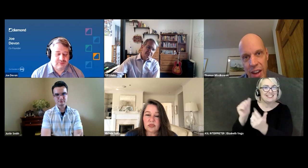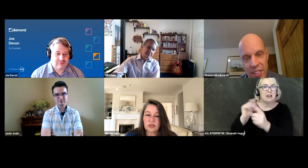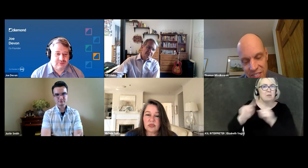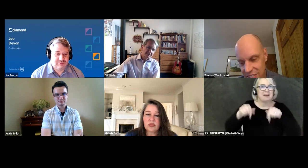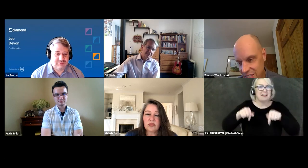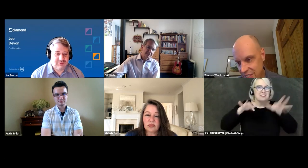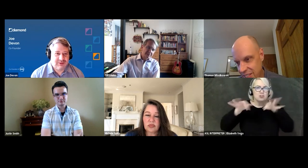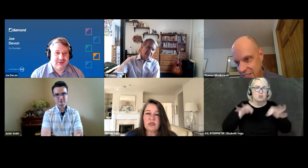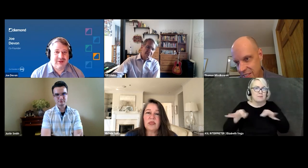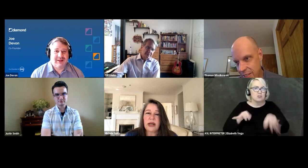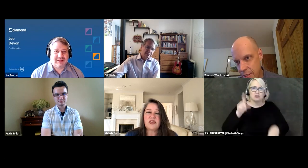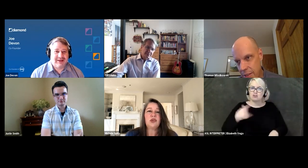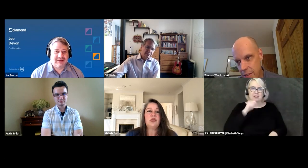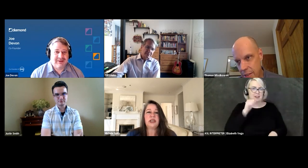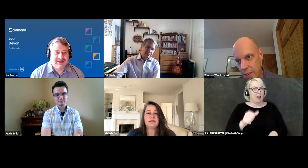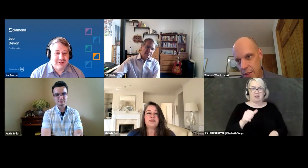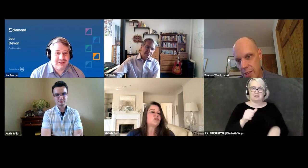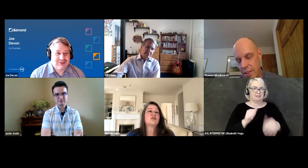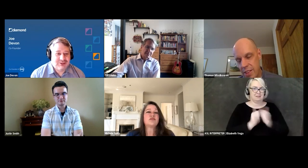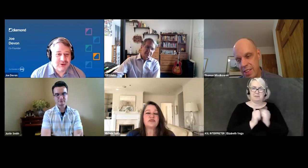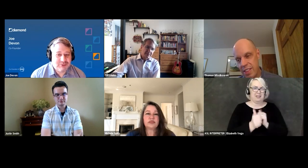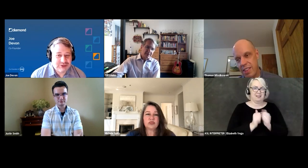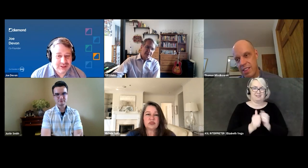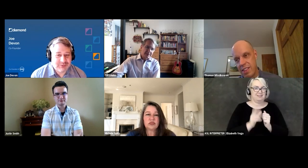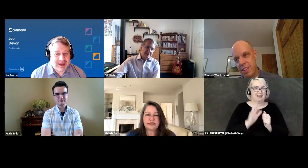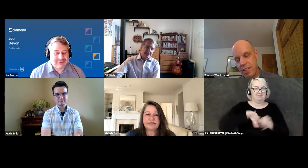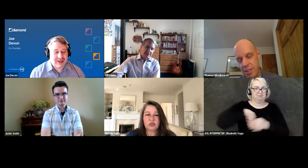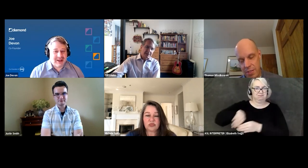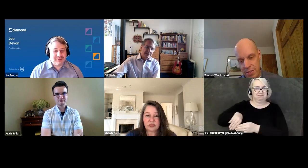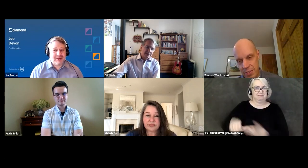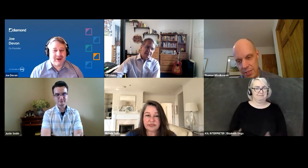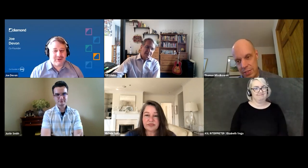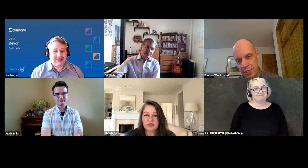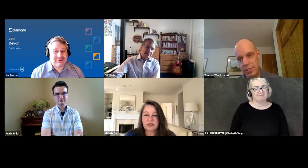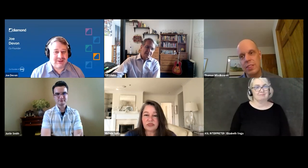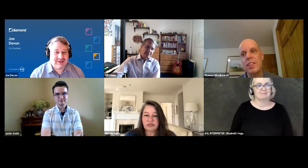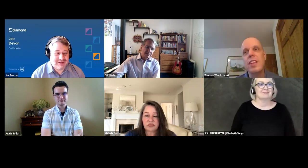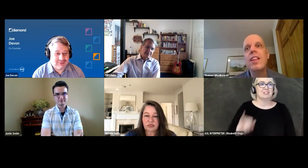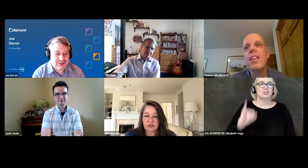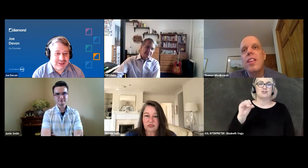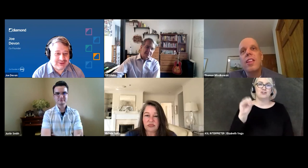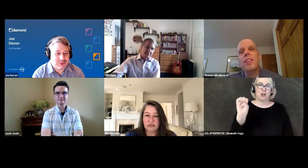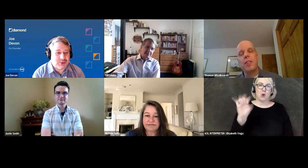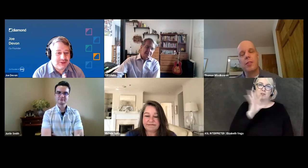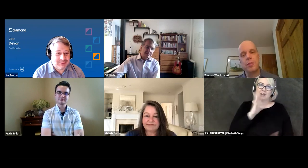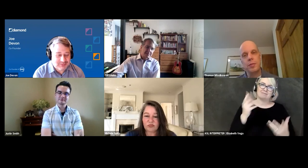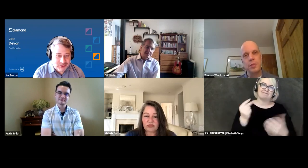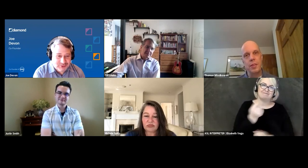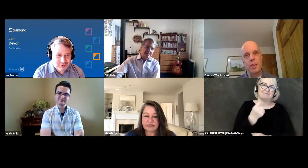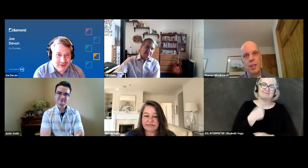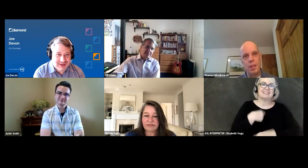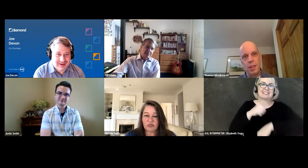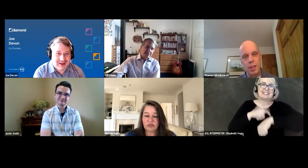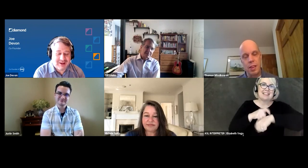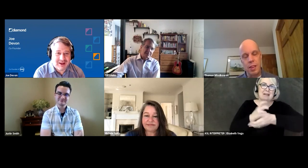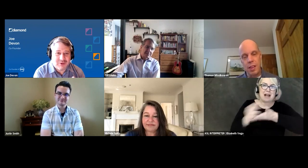held back. I love that. Absolutely. So unfortunately we're out of time, but I will just give you the chance. We'll go a little bit more